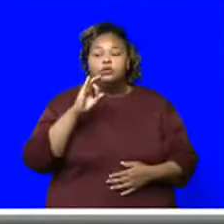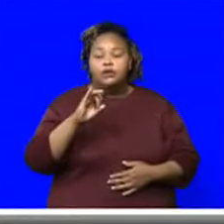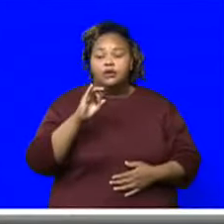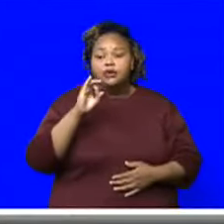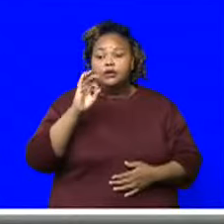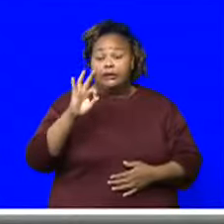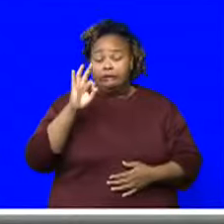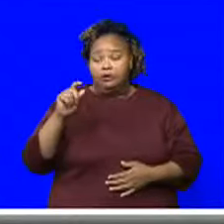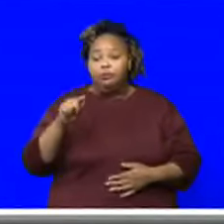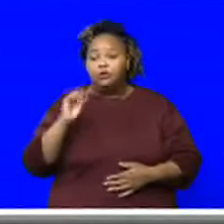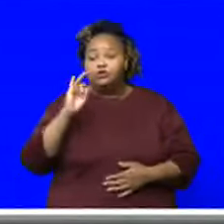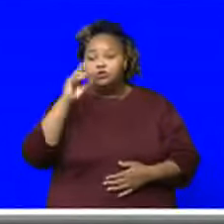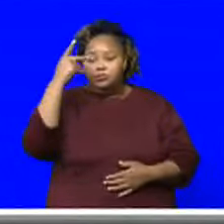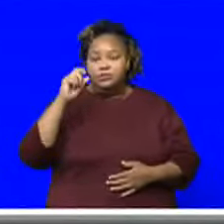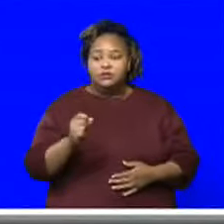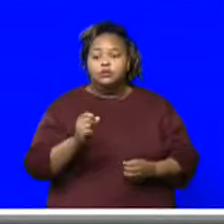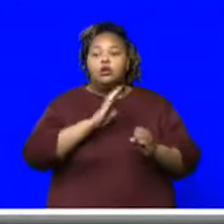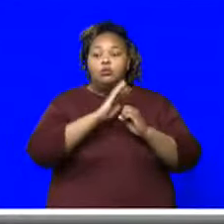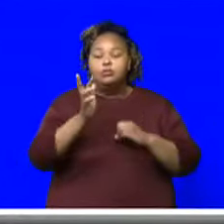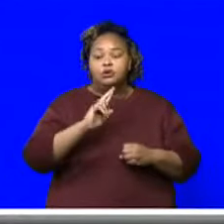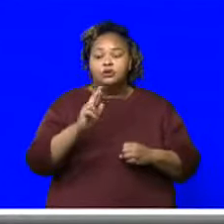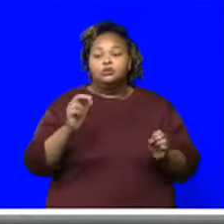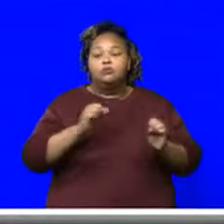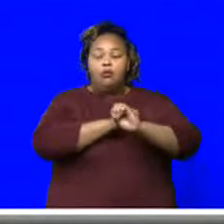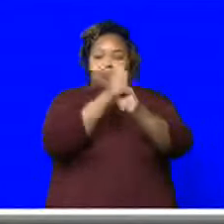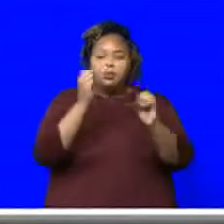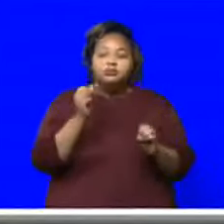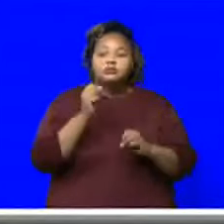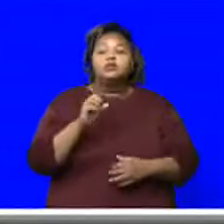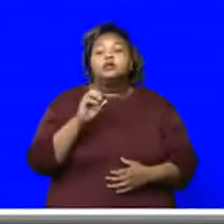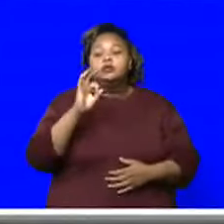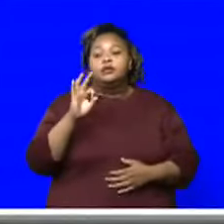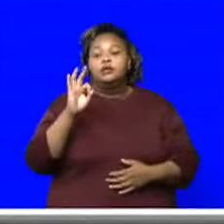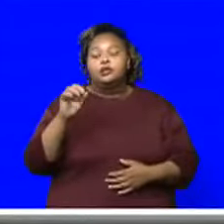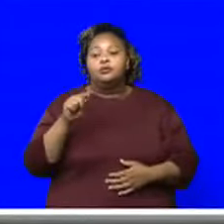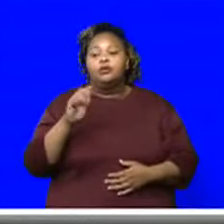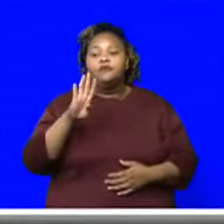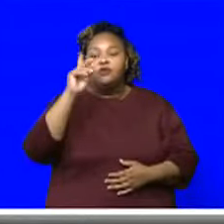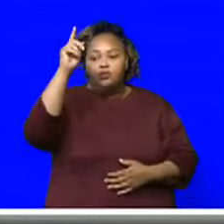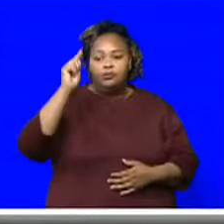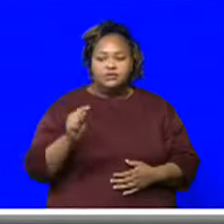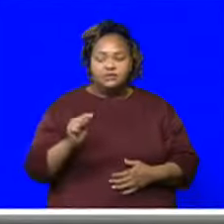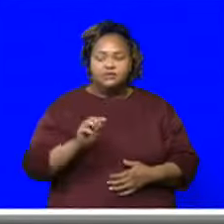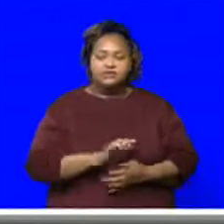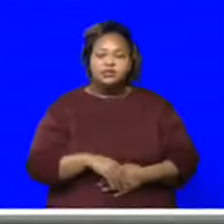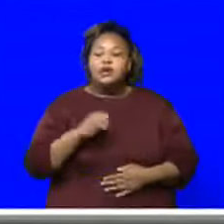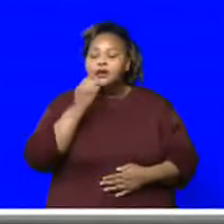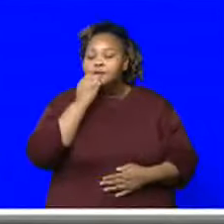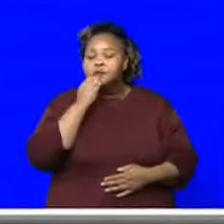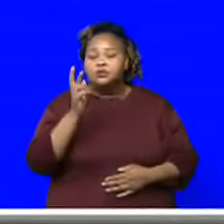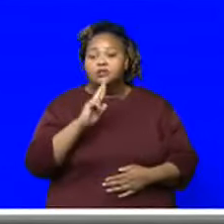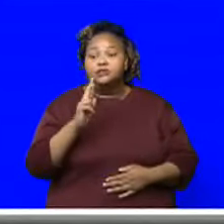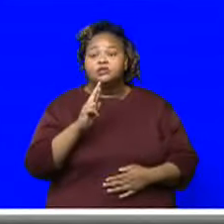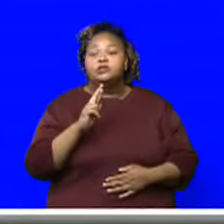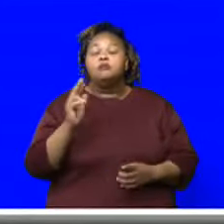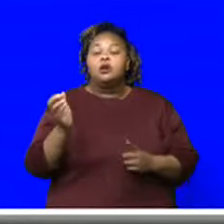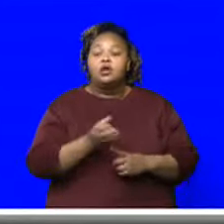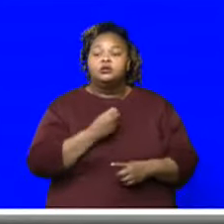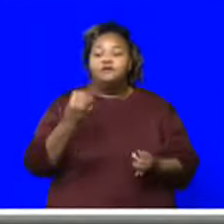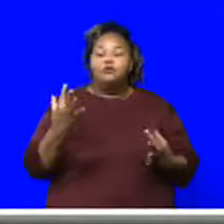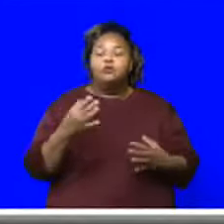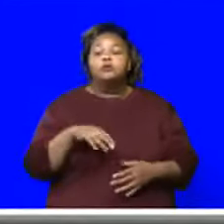33.22%. Lubombo attained a credit pass rate of 33.34%. Manzini attained a credit